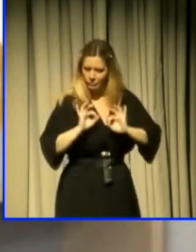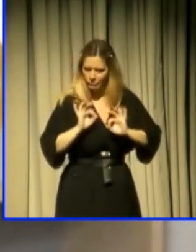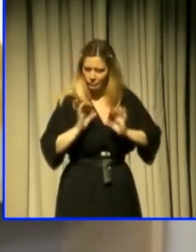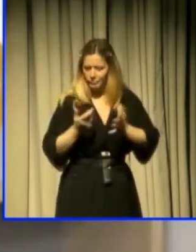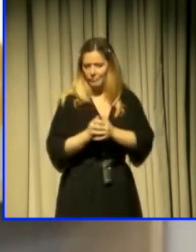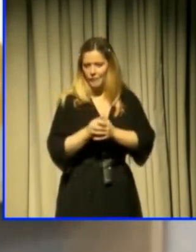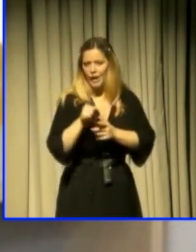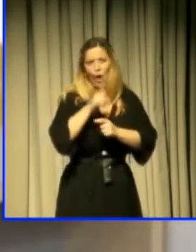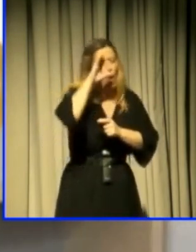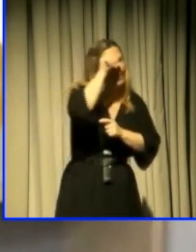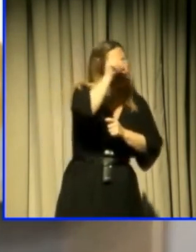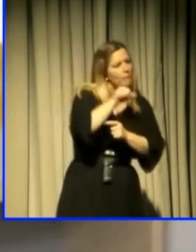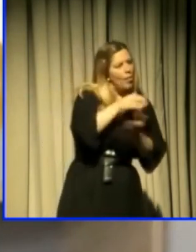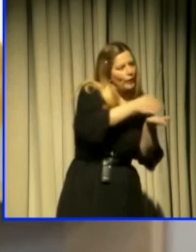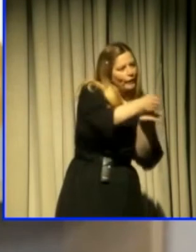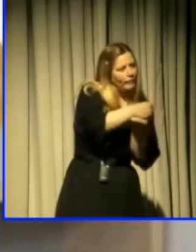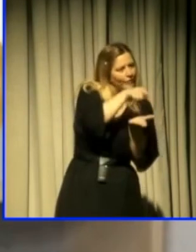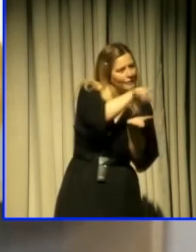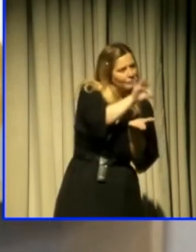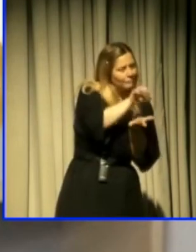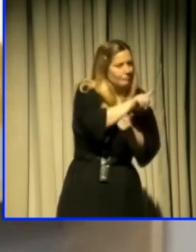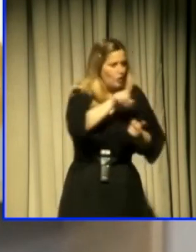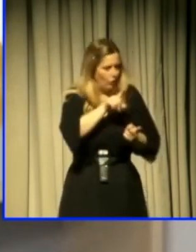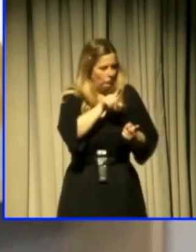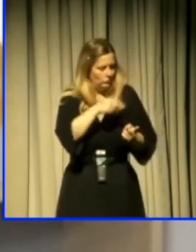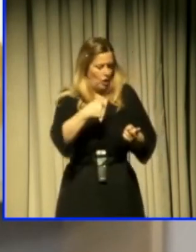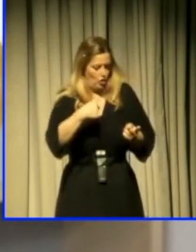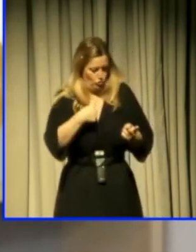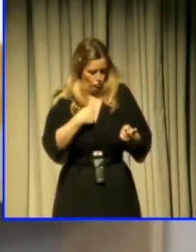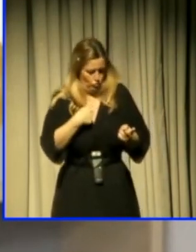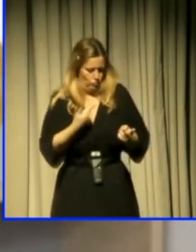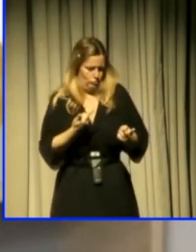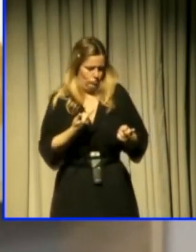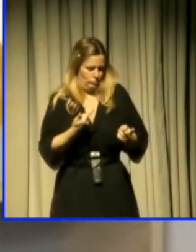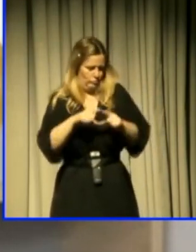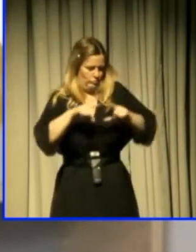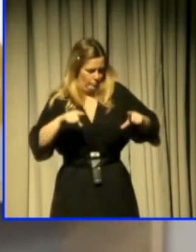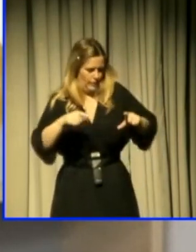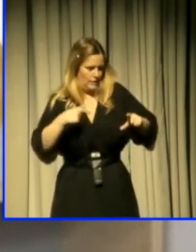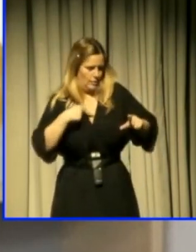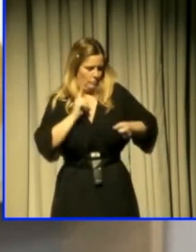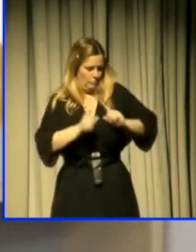this trend. It's something that you as a company or as a person can decide yourself.